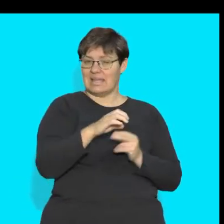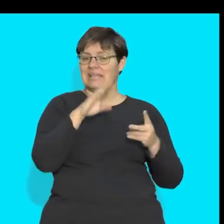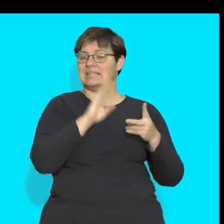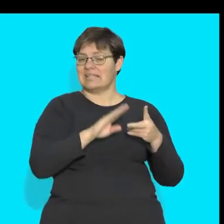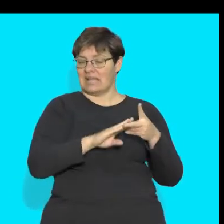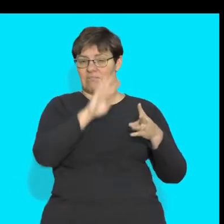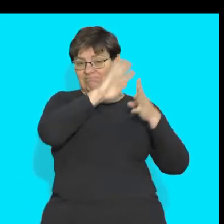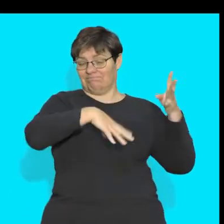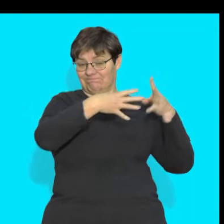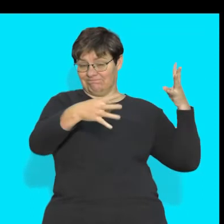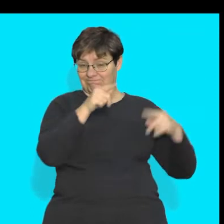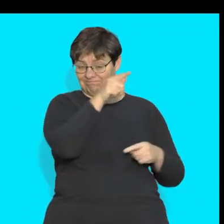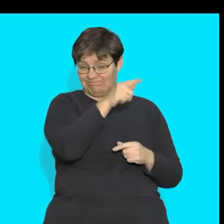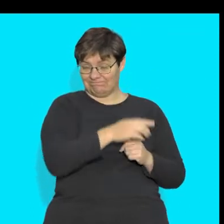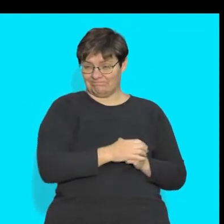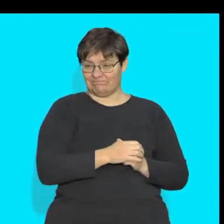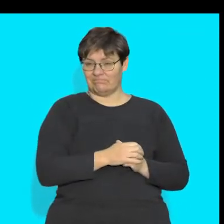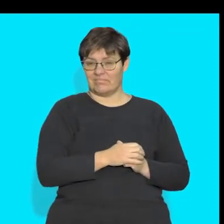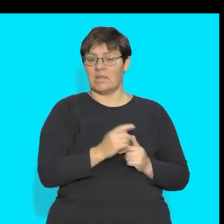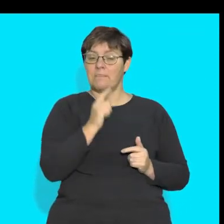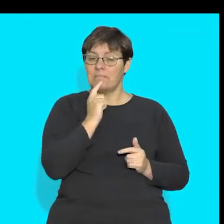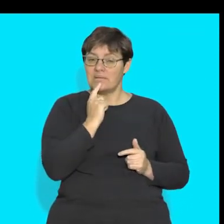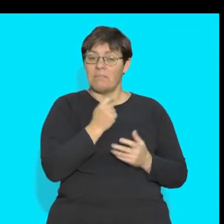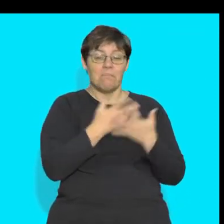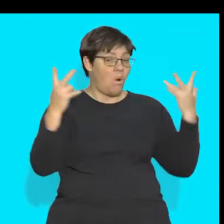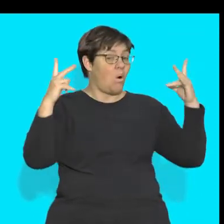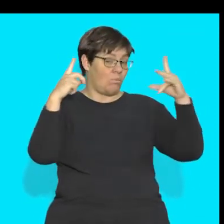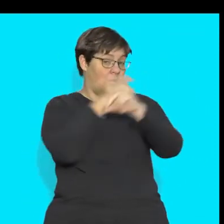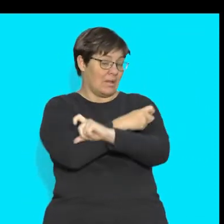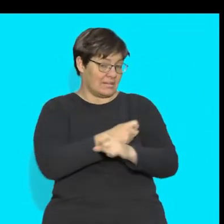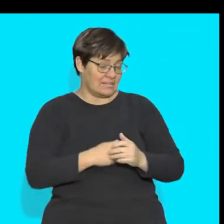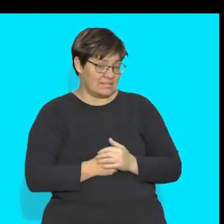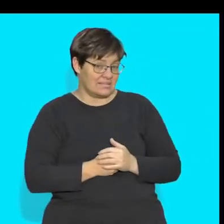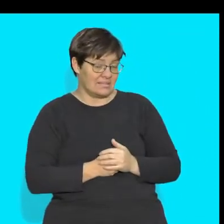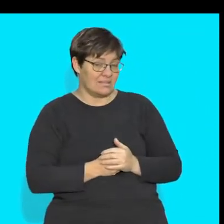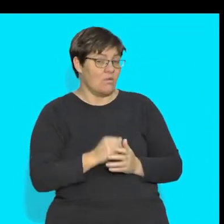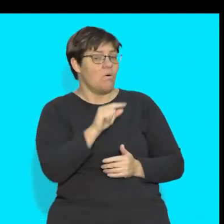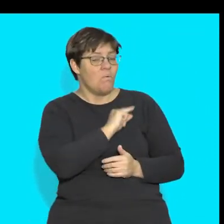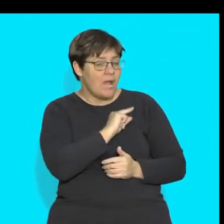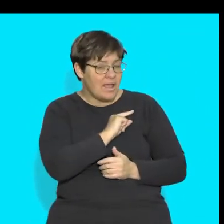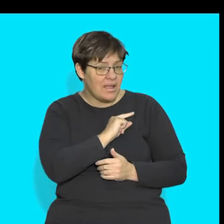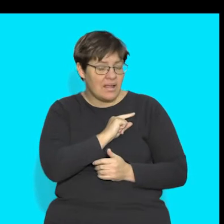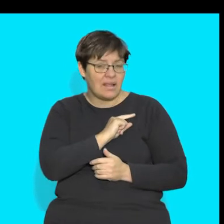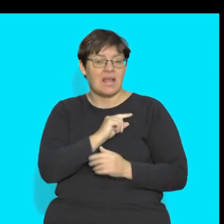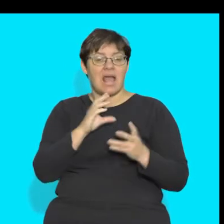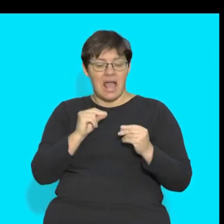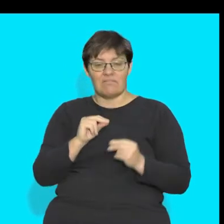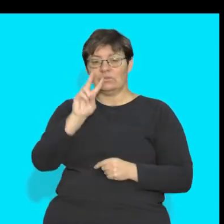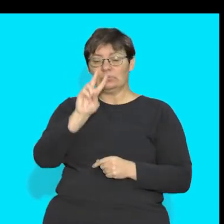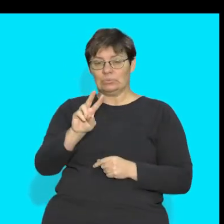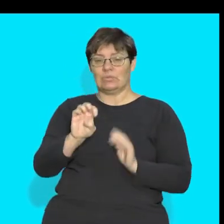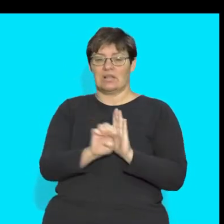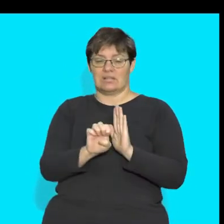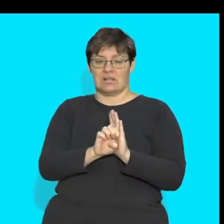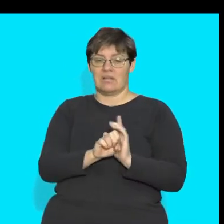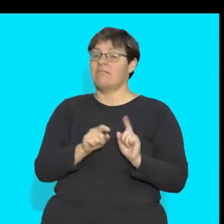second element on the periodic table, so helium is actually a little more complicated, and it's more complicated because now it has 2